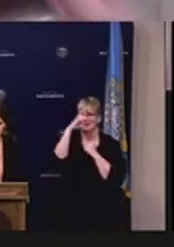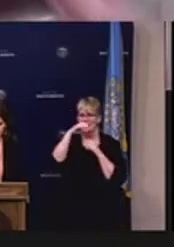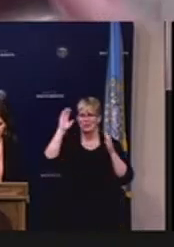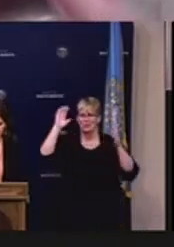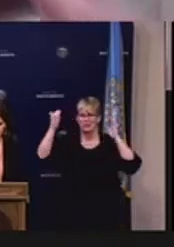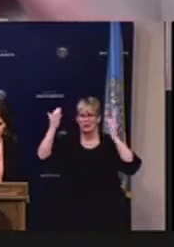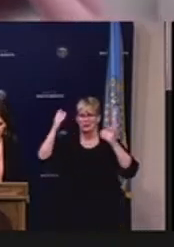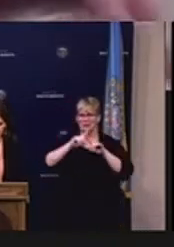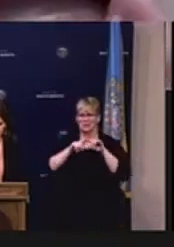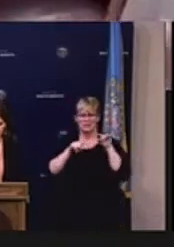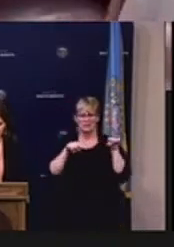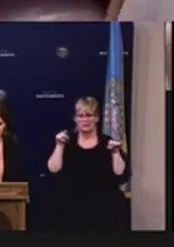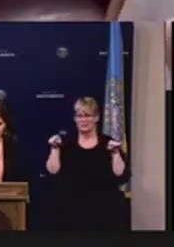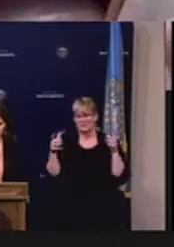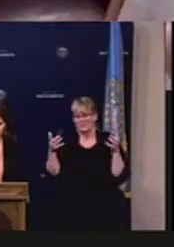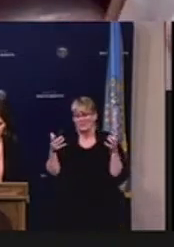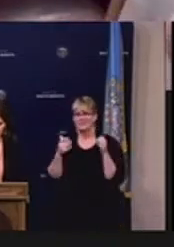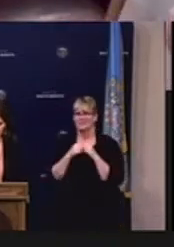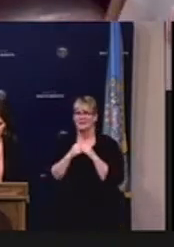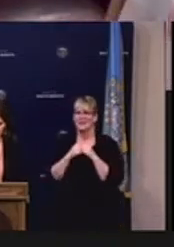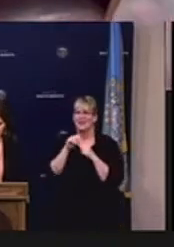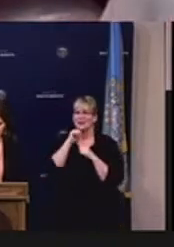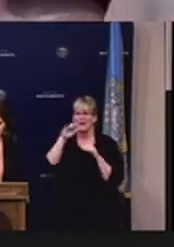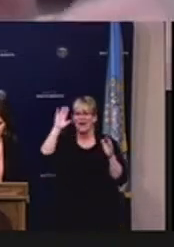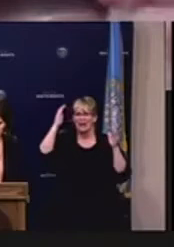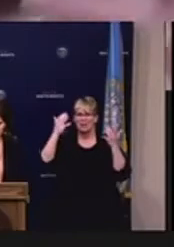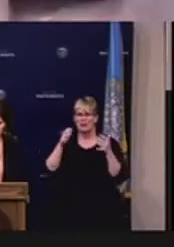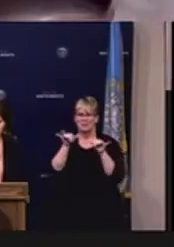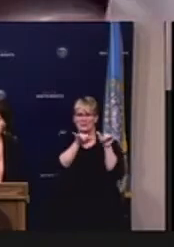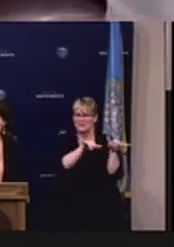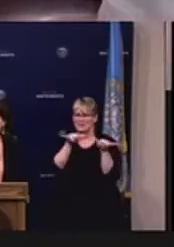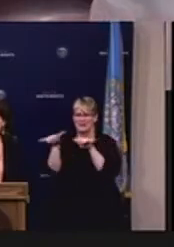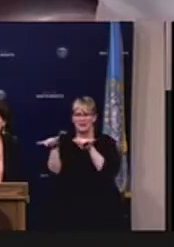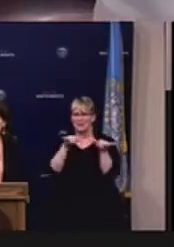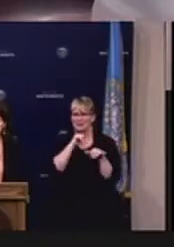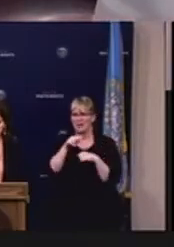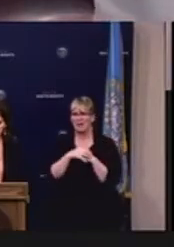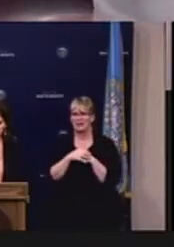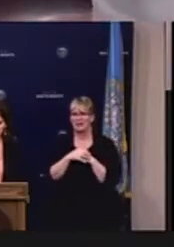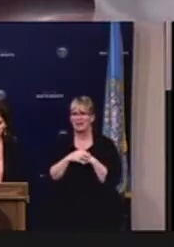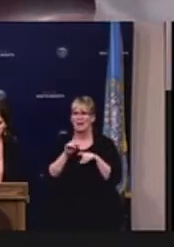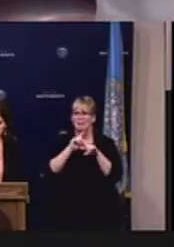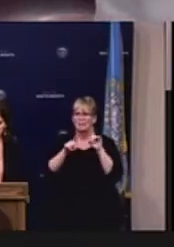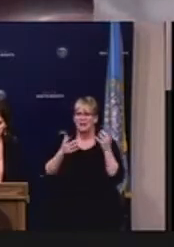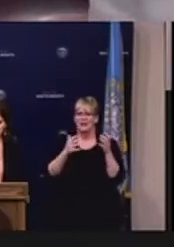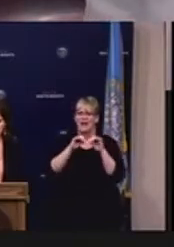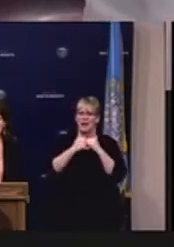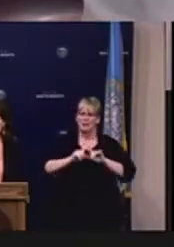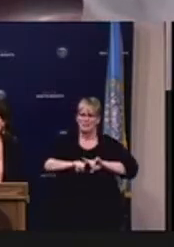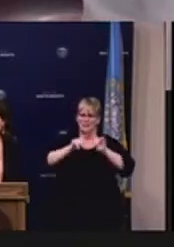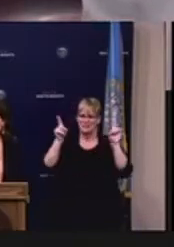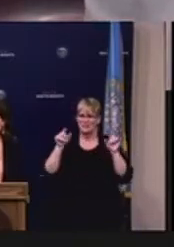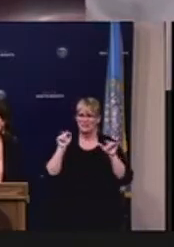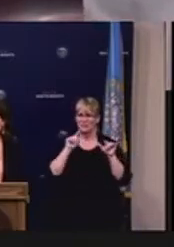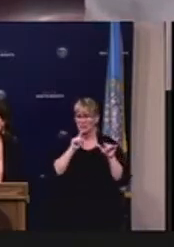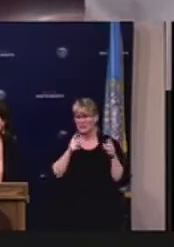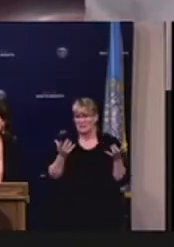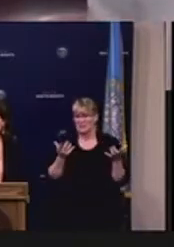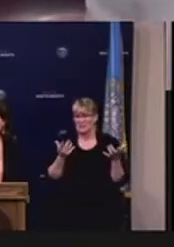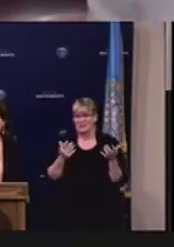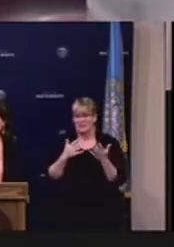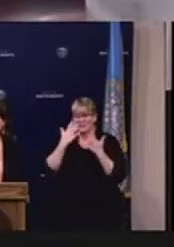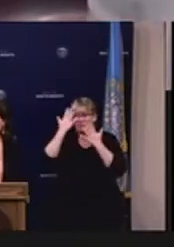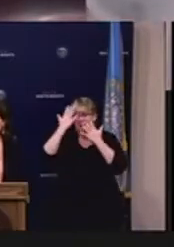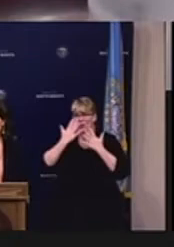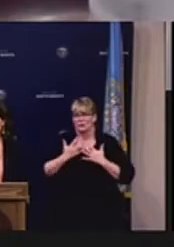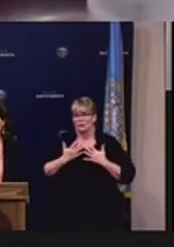it's looking at, you're not comparing apples to apples, but you're drawing kind of inferences. And that's unfortunately a part